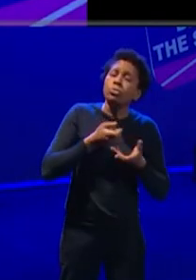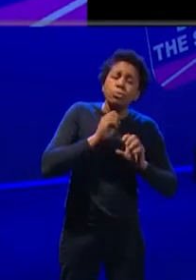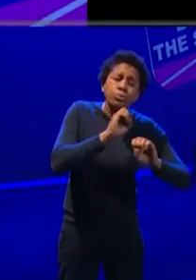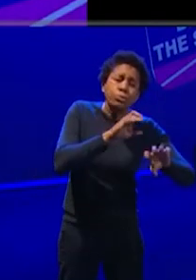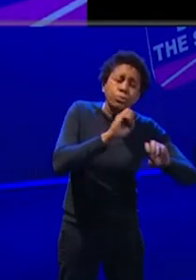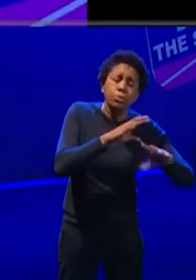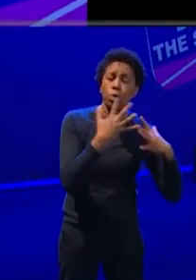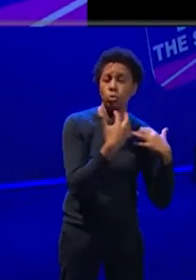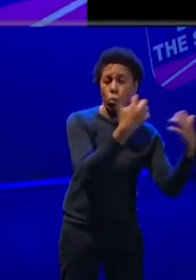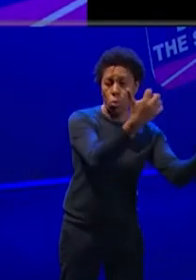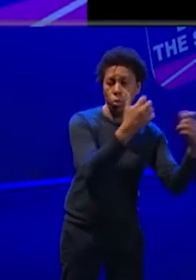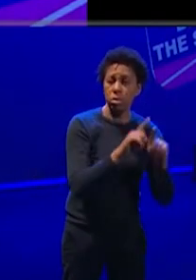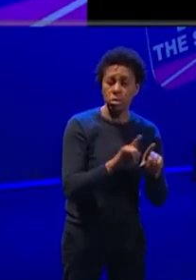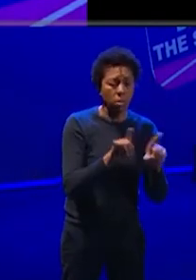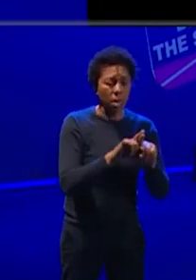folks.